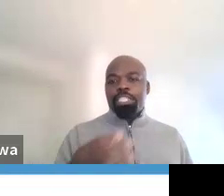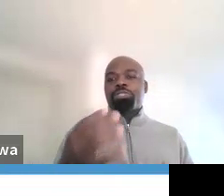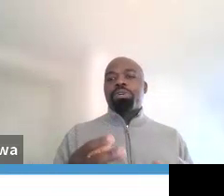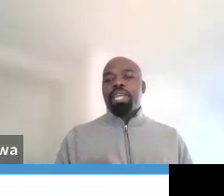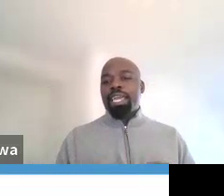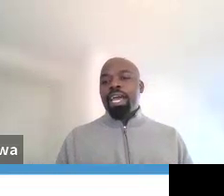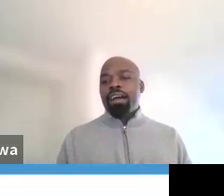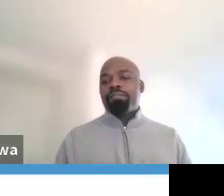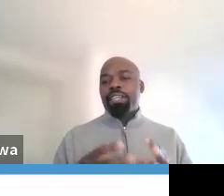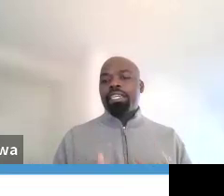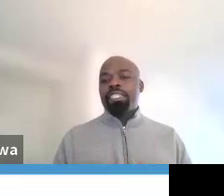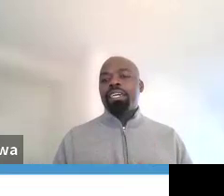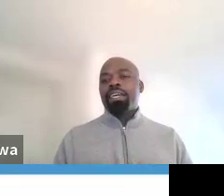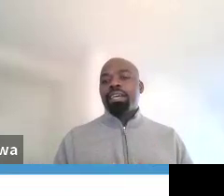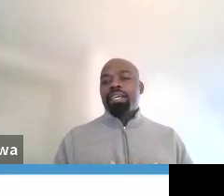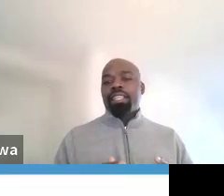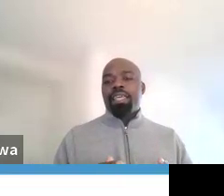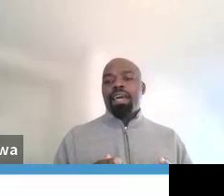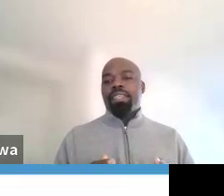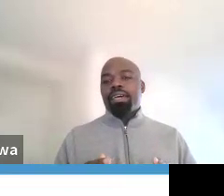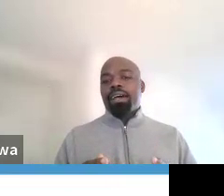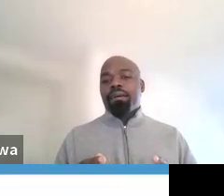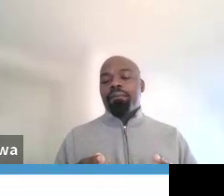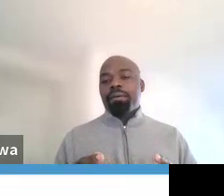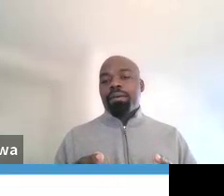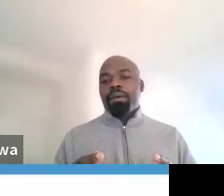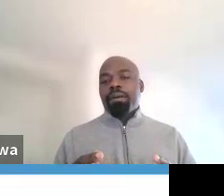to make sure that I have a letter that